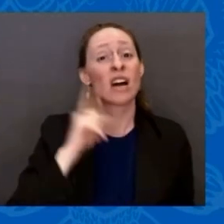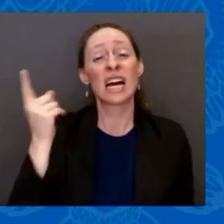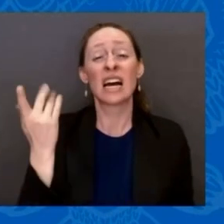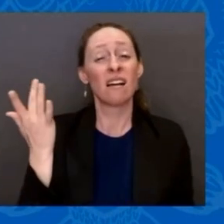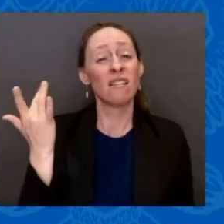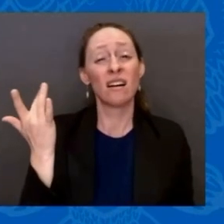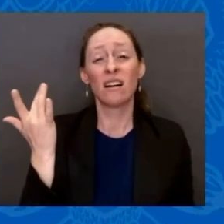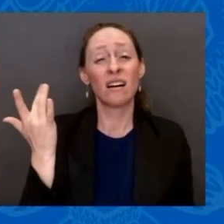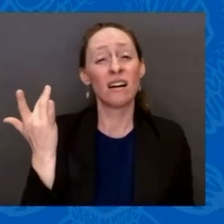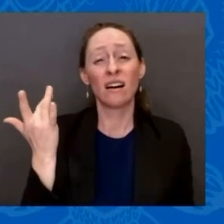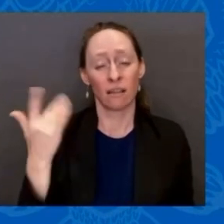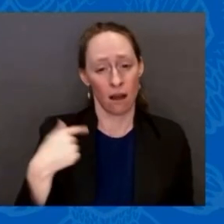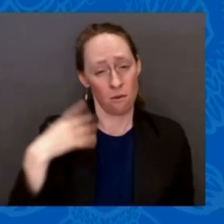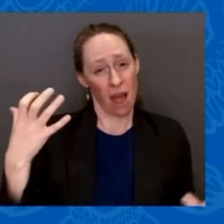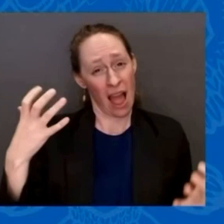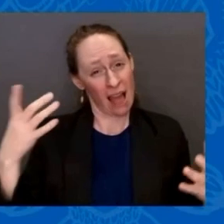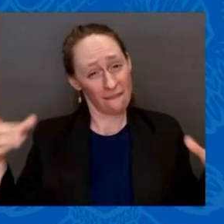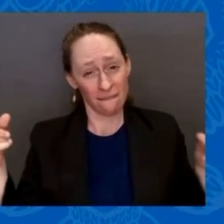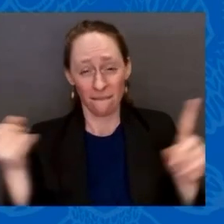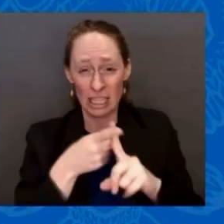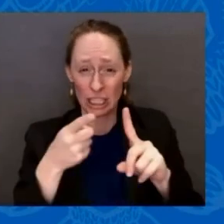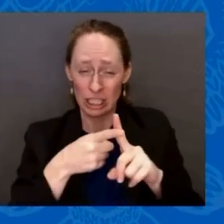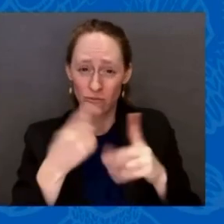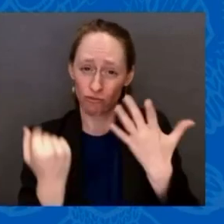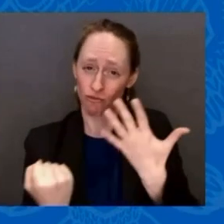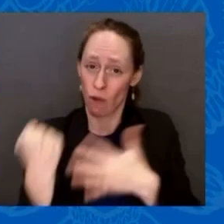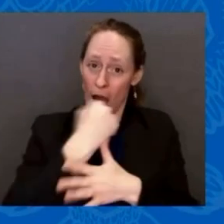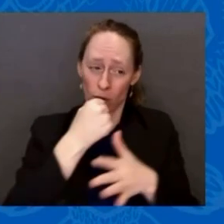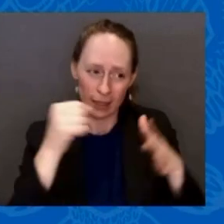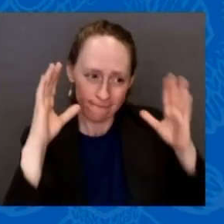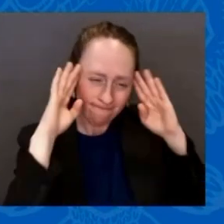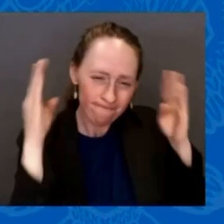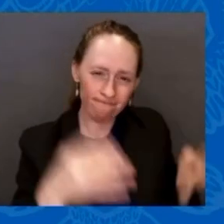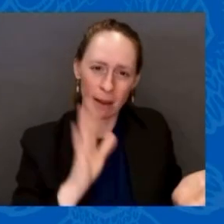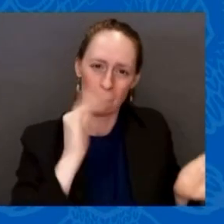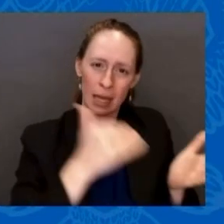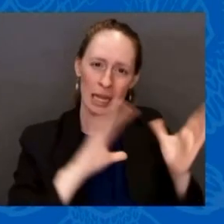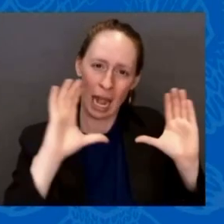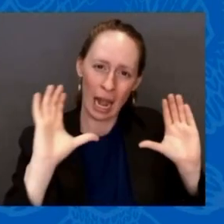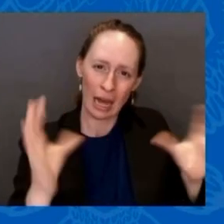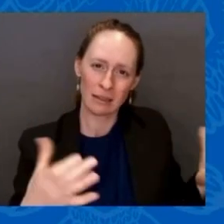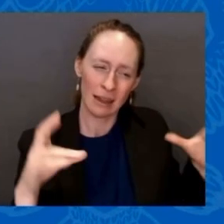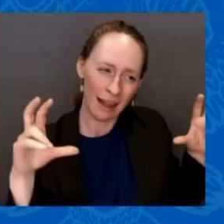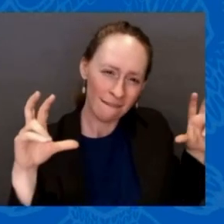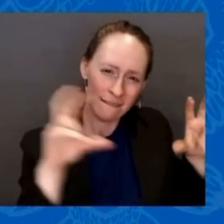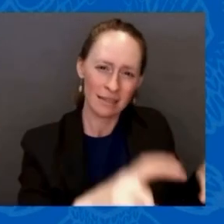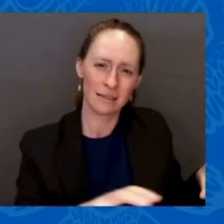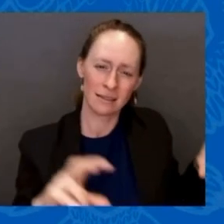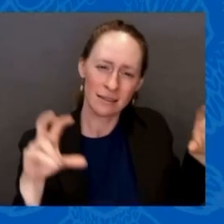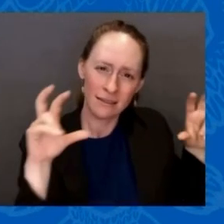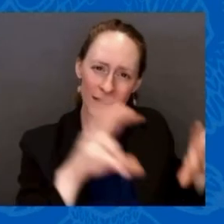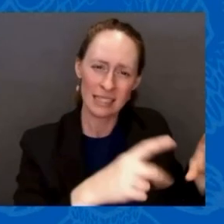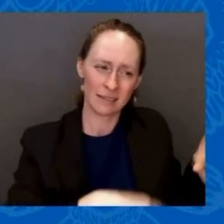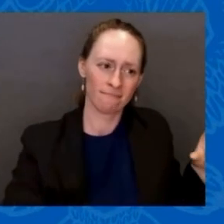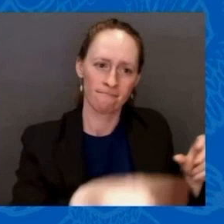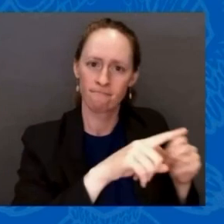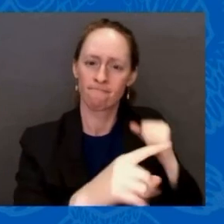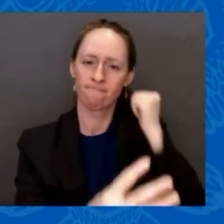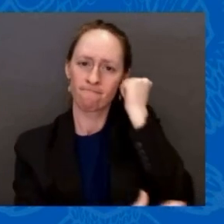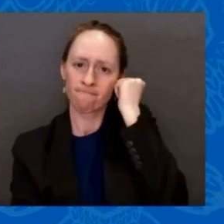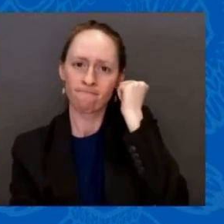And there are three fundamental changes that we decided to make with the help of the Congress and been able to do it. First, making smart investments in